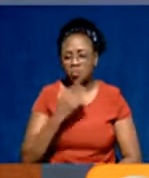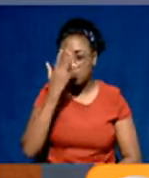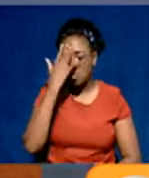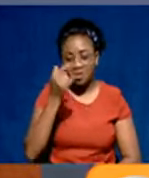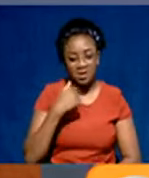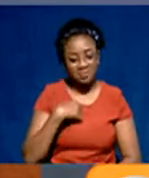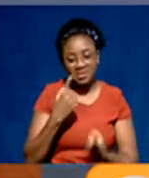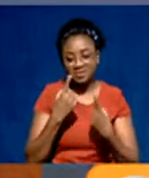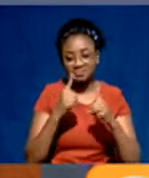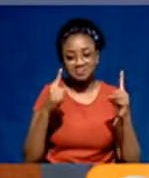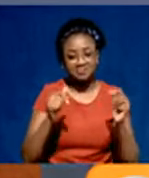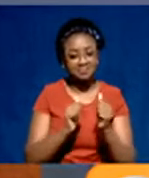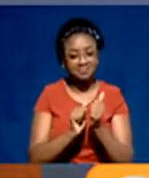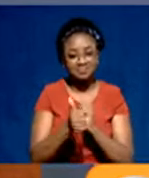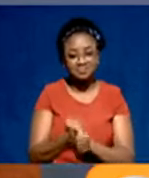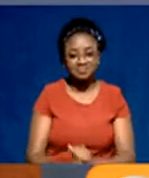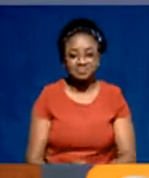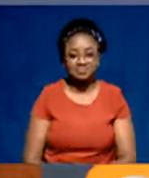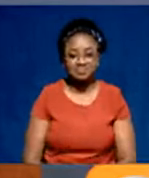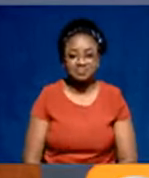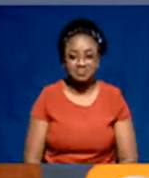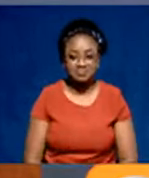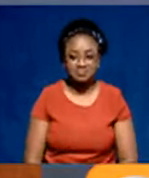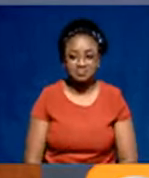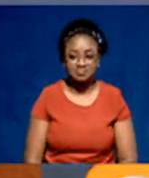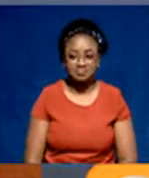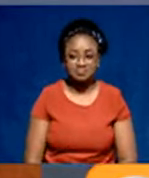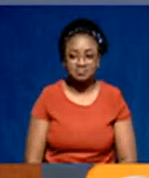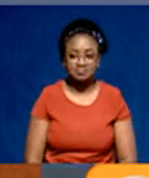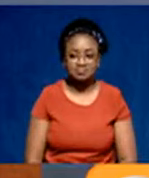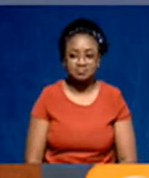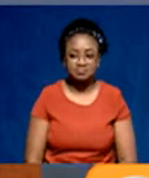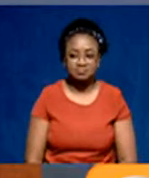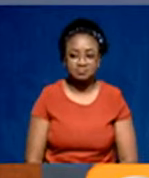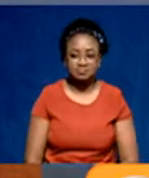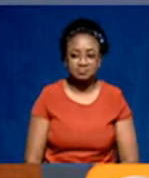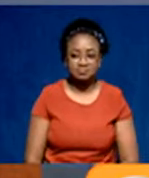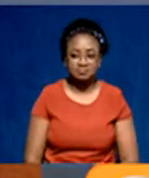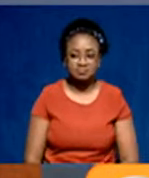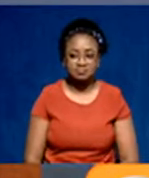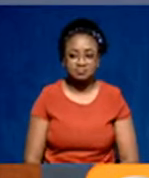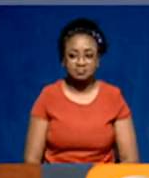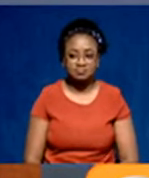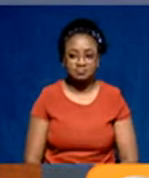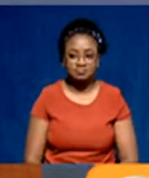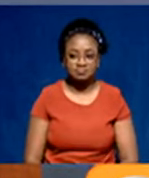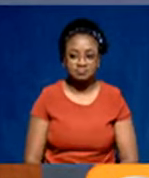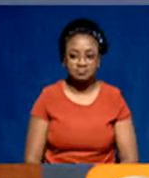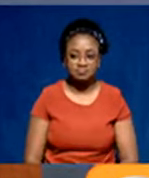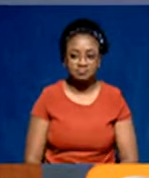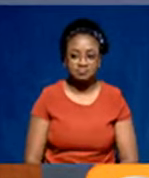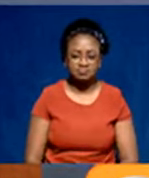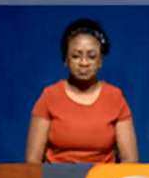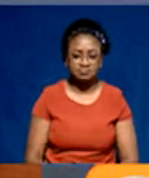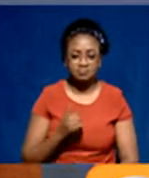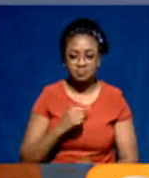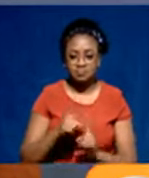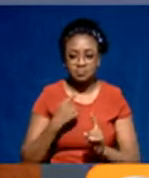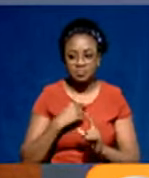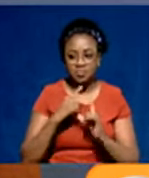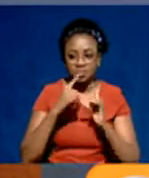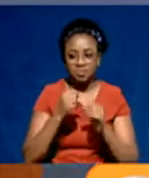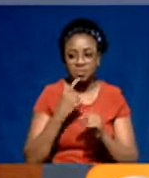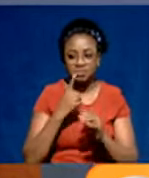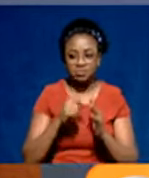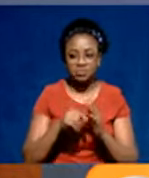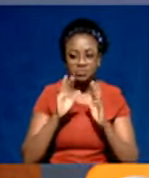excelled academically. But I told them that the key is focus. And